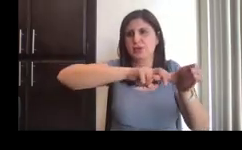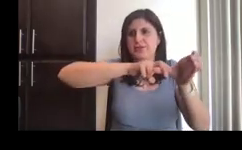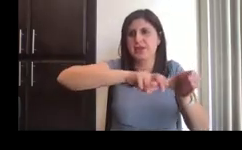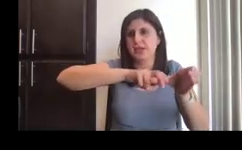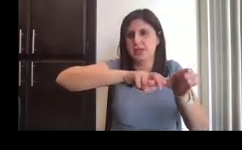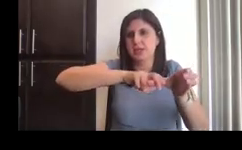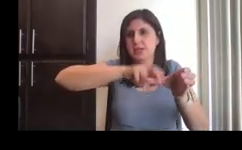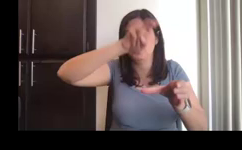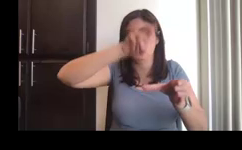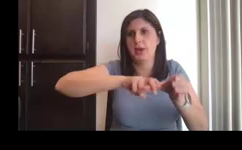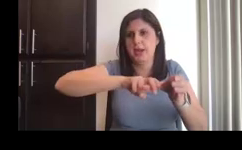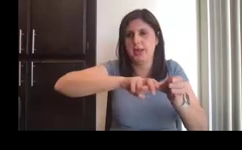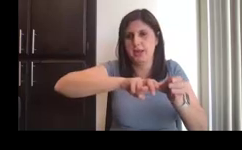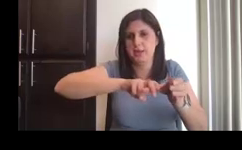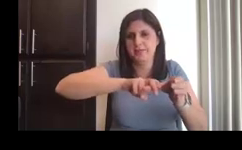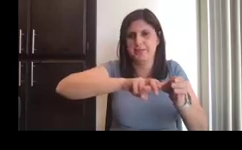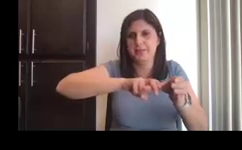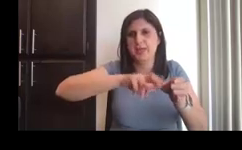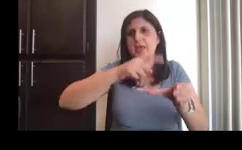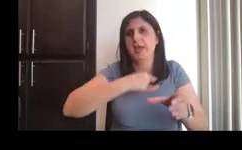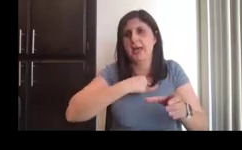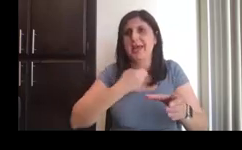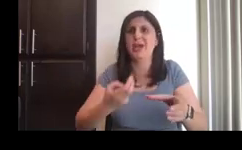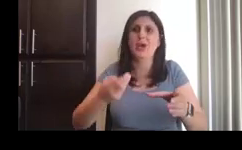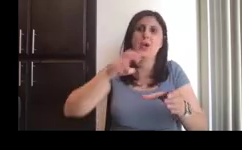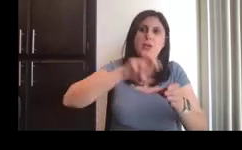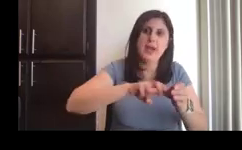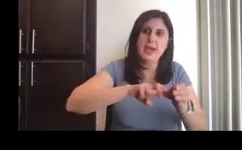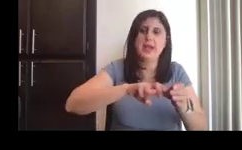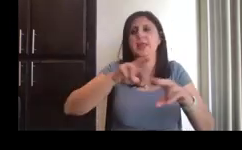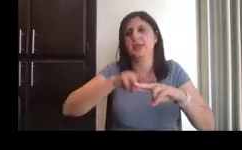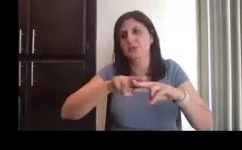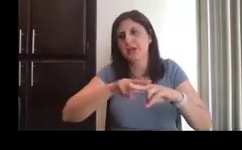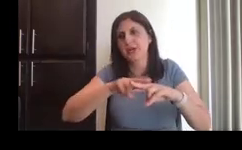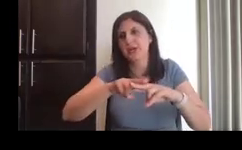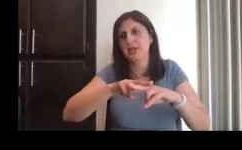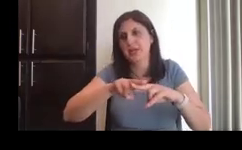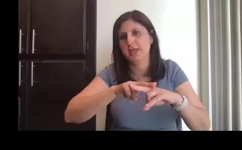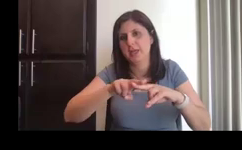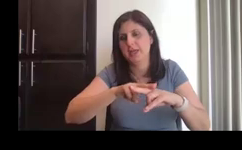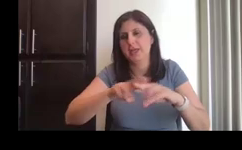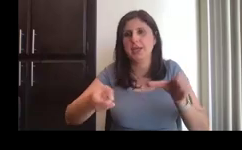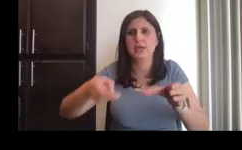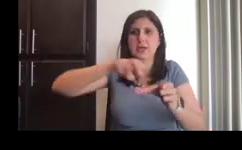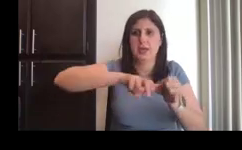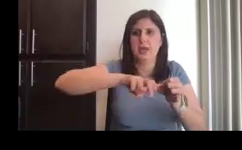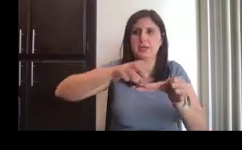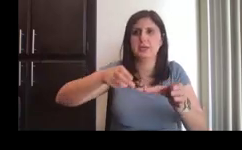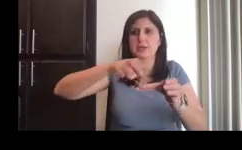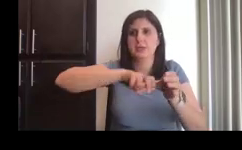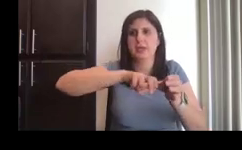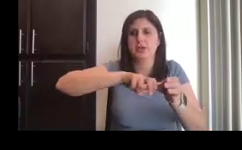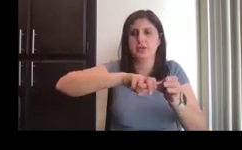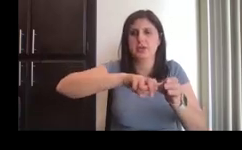in some sort of vehicle. Ride. I ride the train.